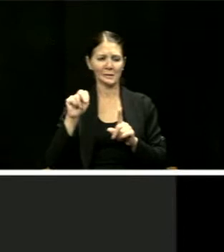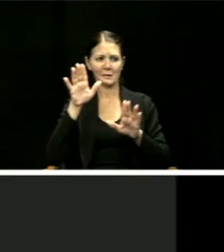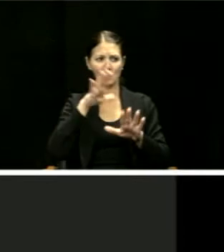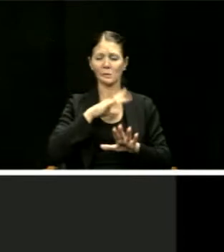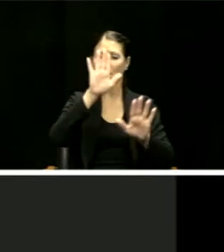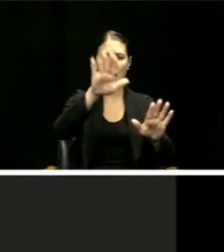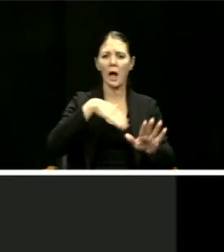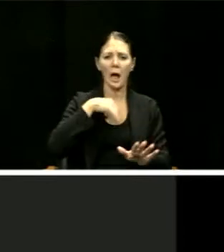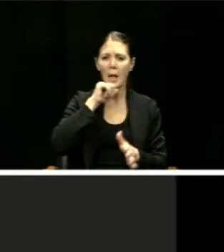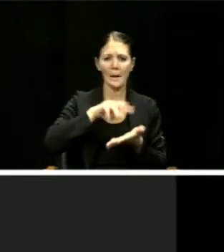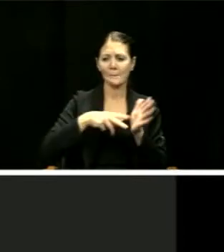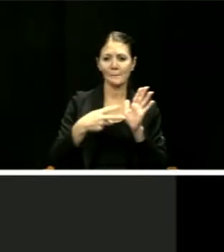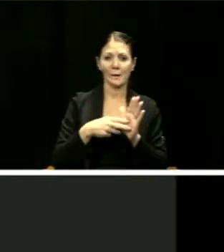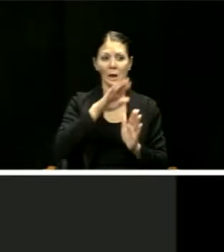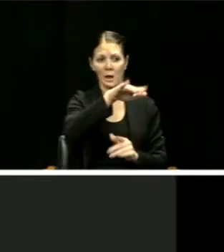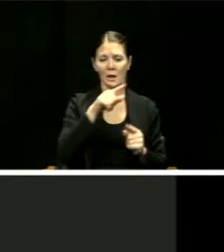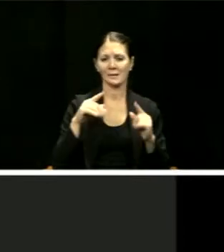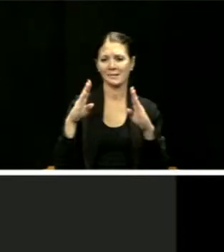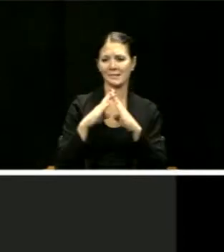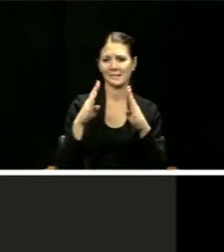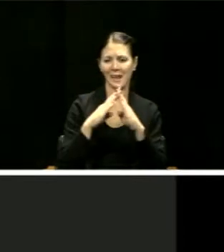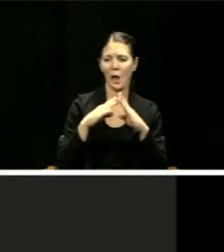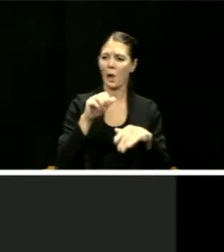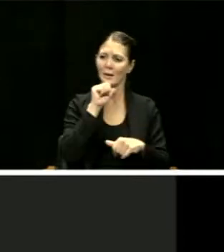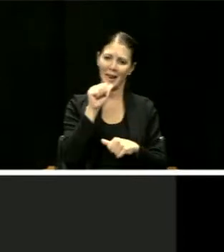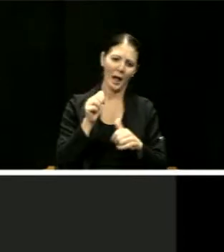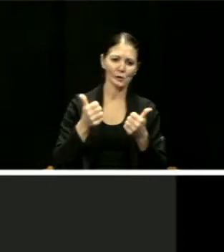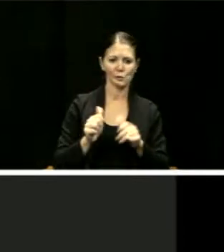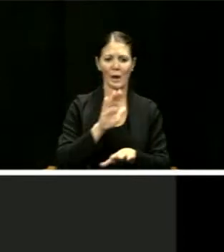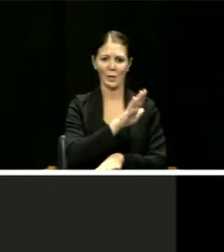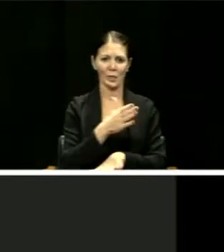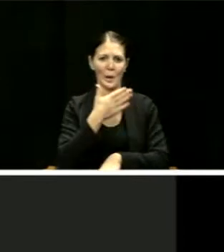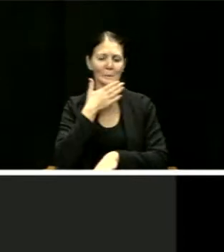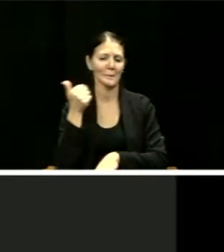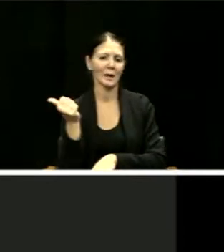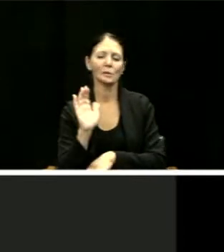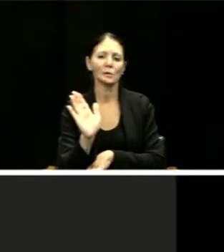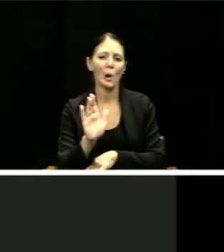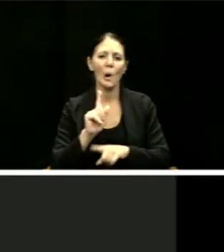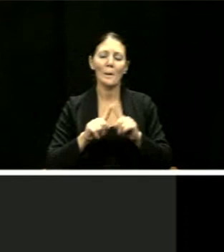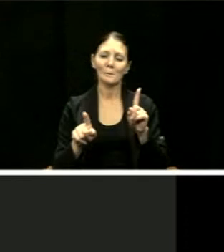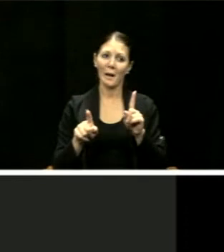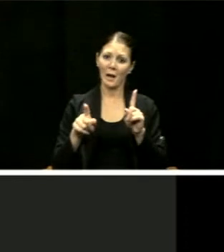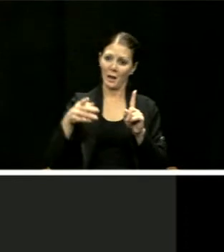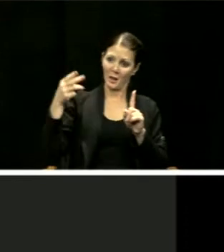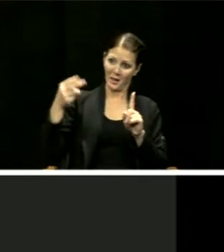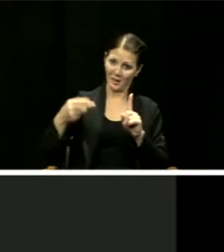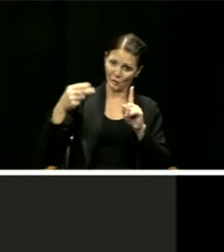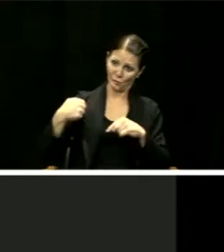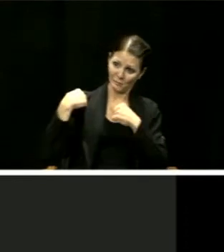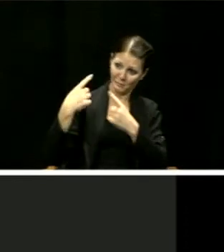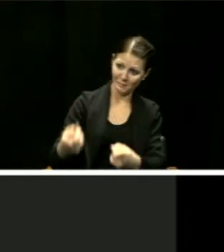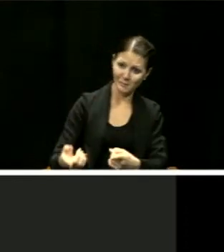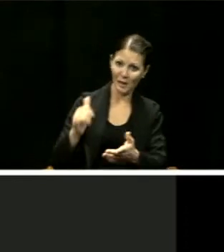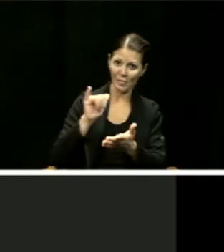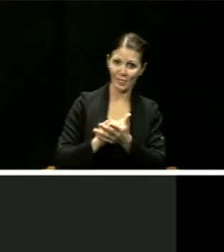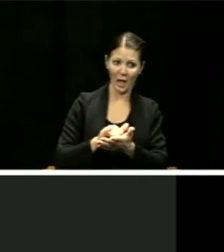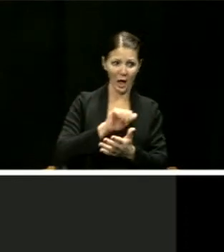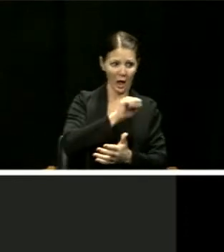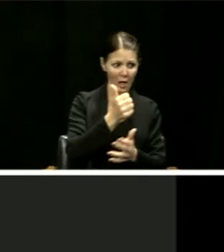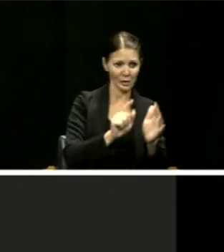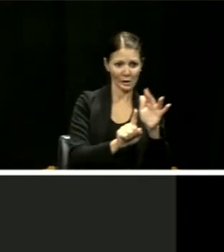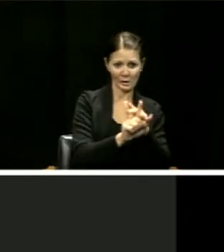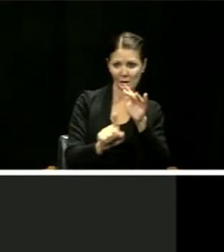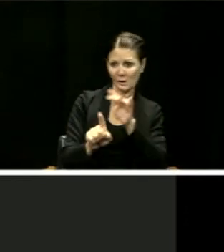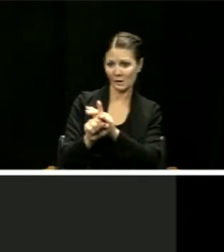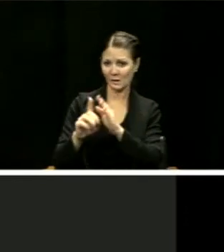don't think the town is making a good faith effort to do what they're, but there's also history where there are other places within the town. For example,